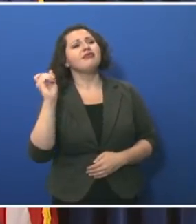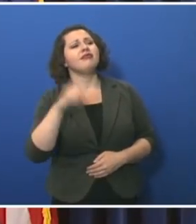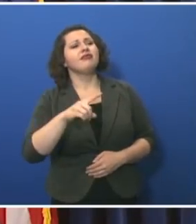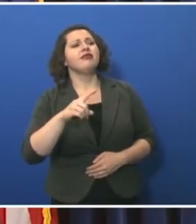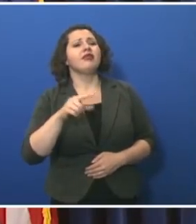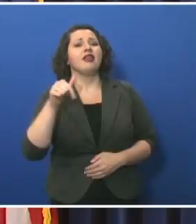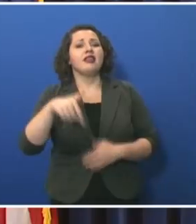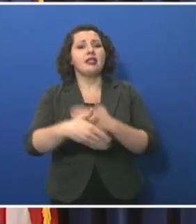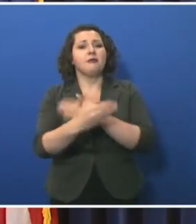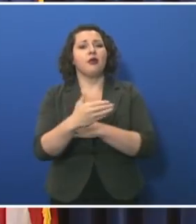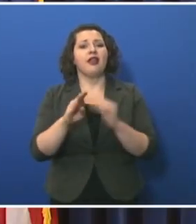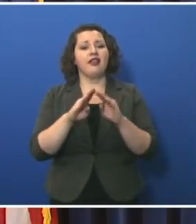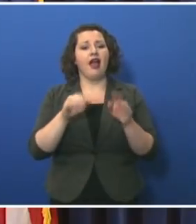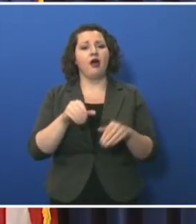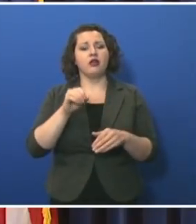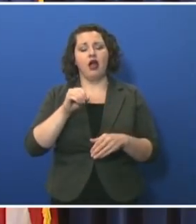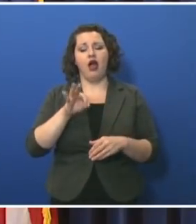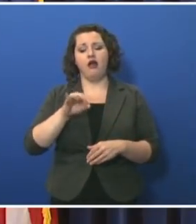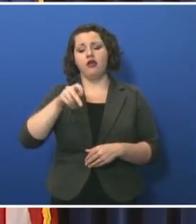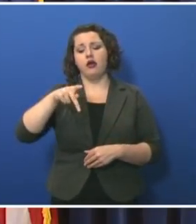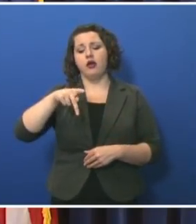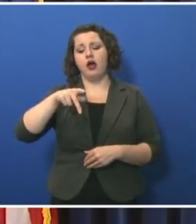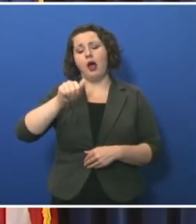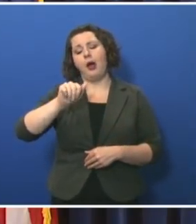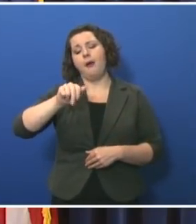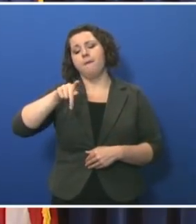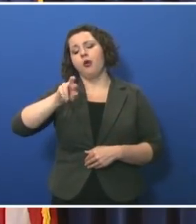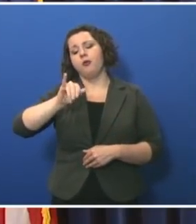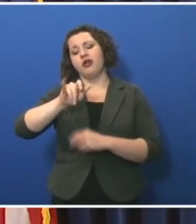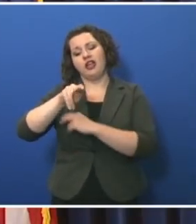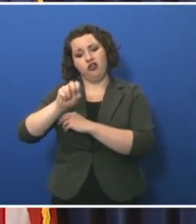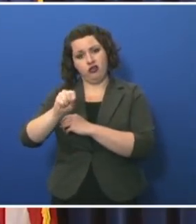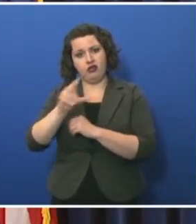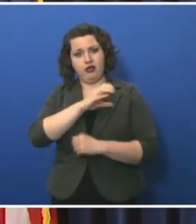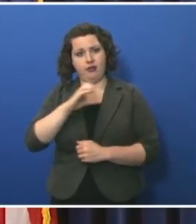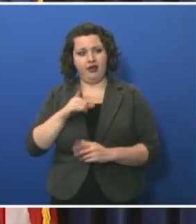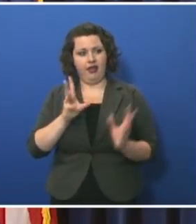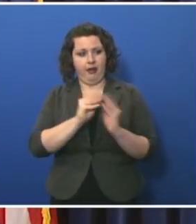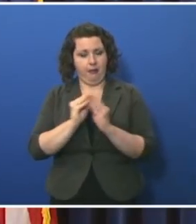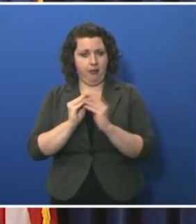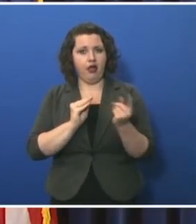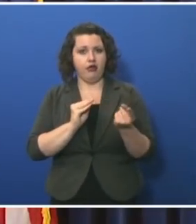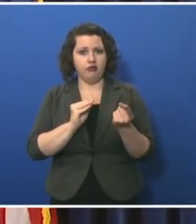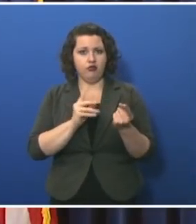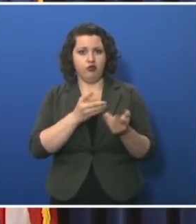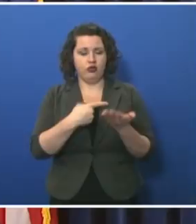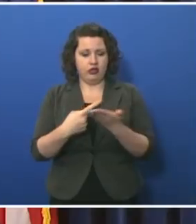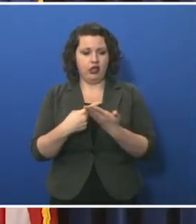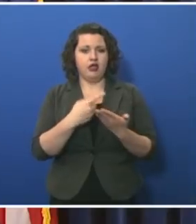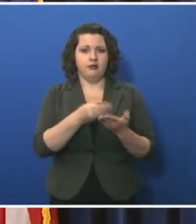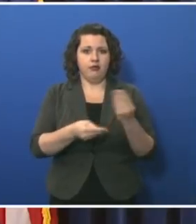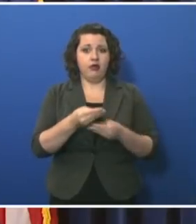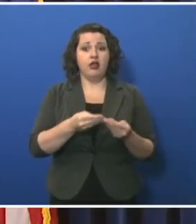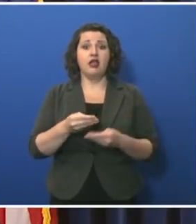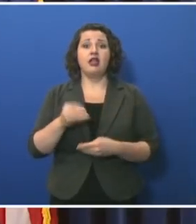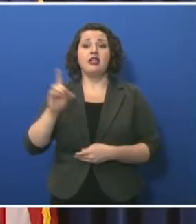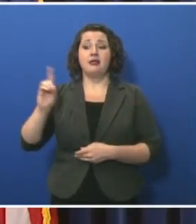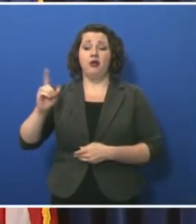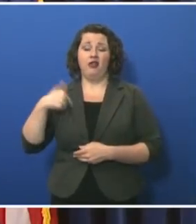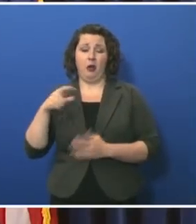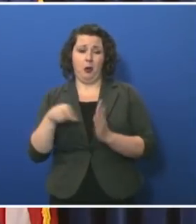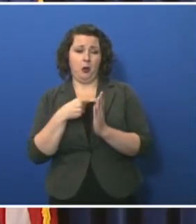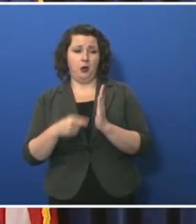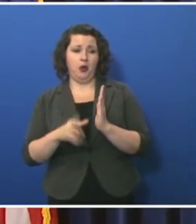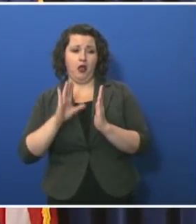House Appropriations Committee met to look at their proposal for a budget. Democrats were critical of the House Republicans' proposal, which would